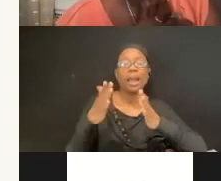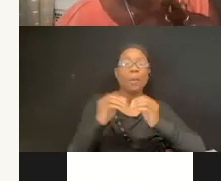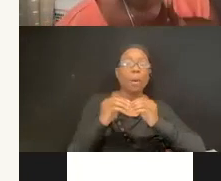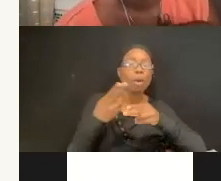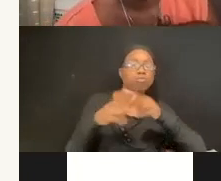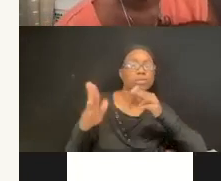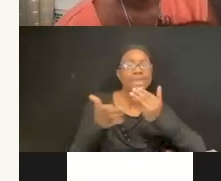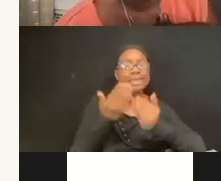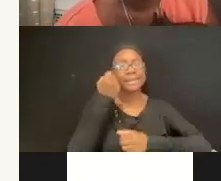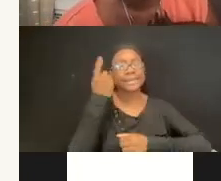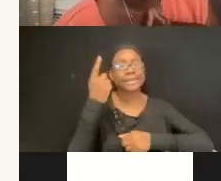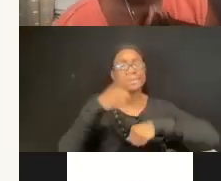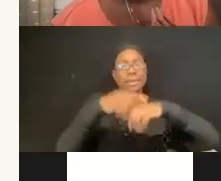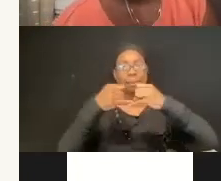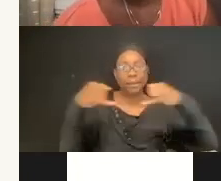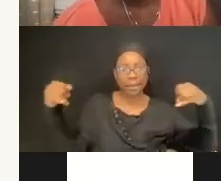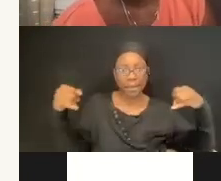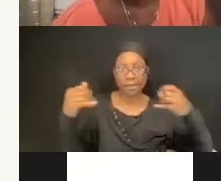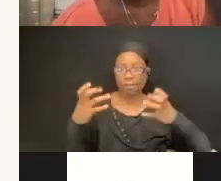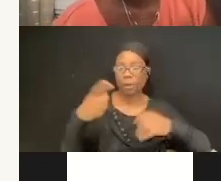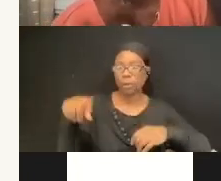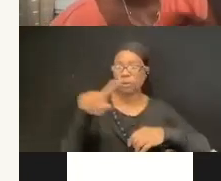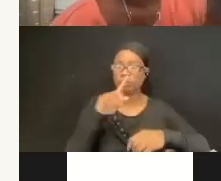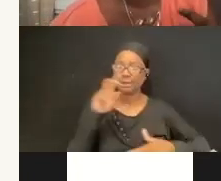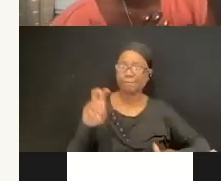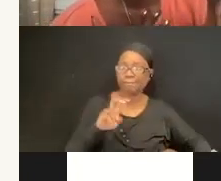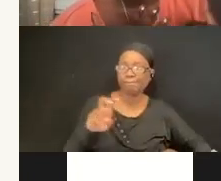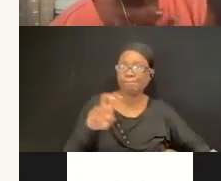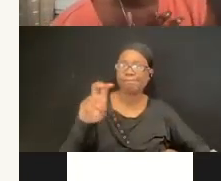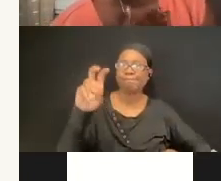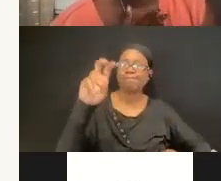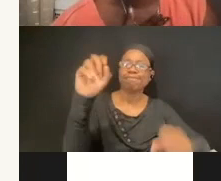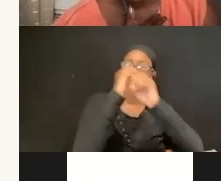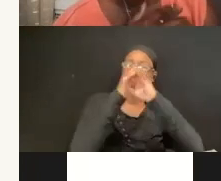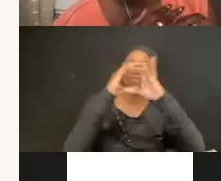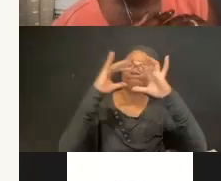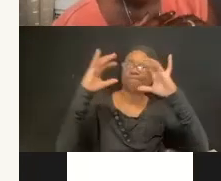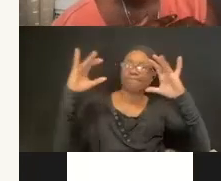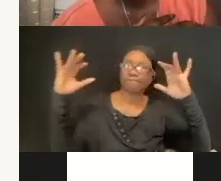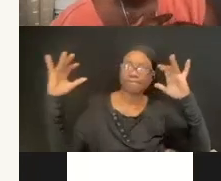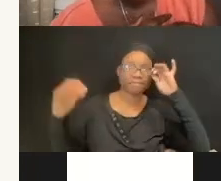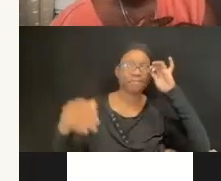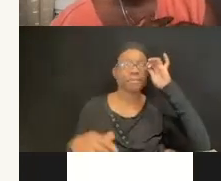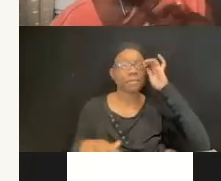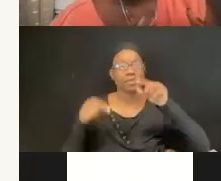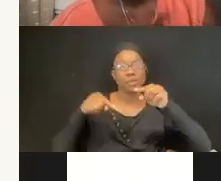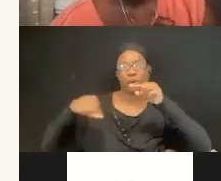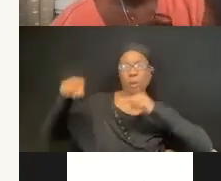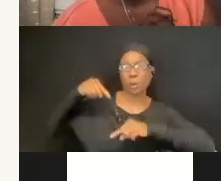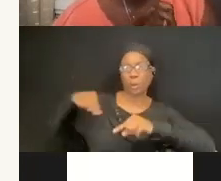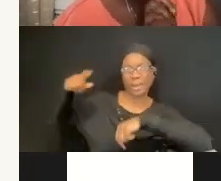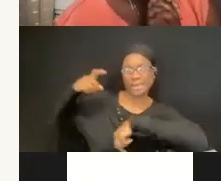y'all to go with me, kind of imagine with me, or go back in time with me rather, for